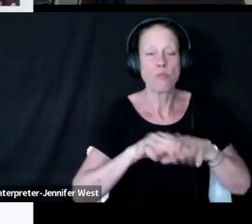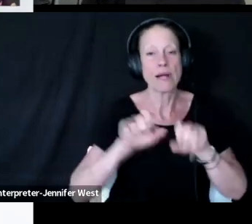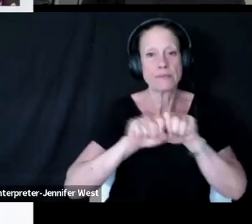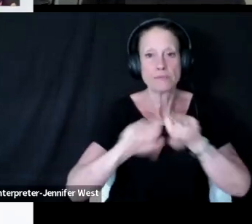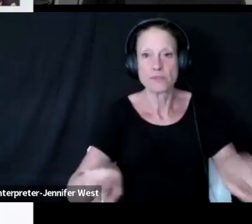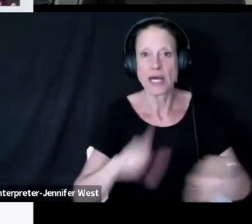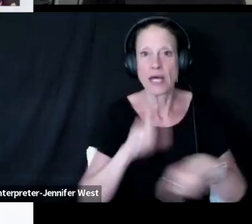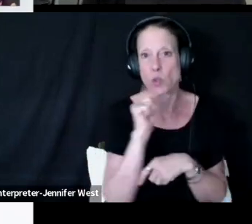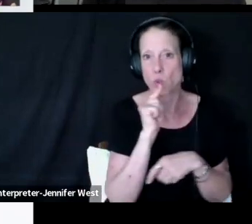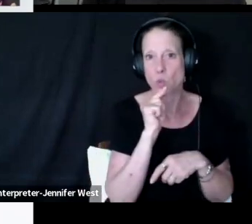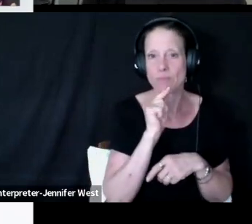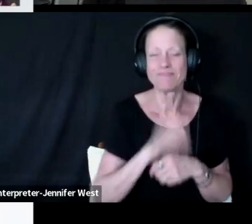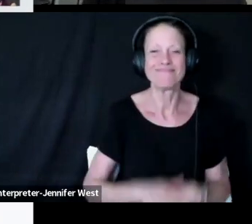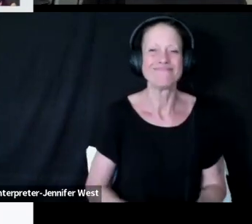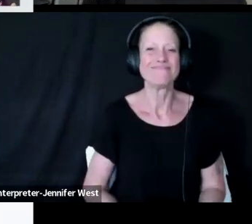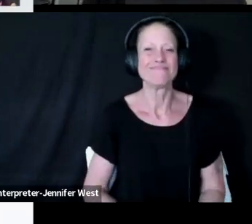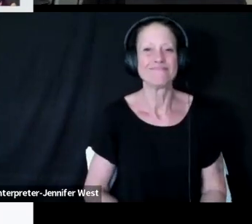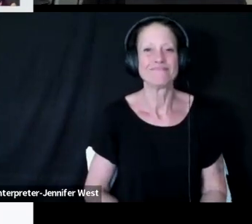Okay.